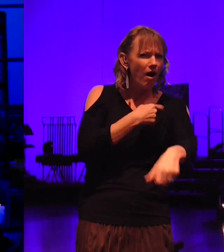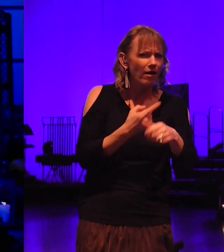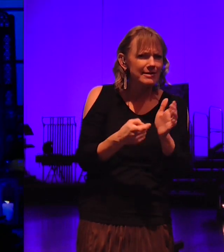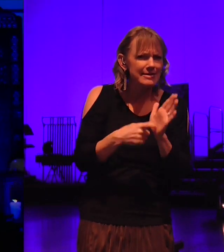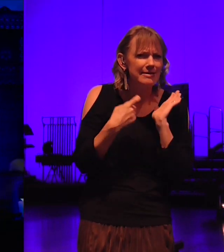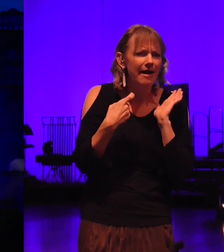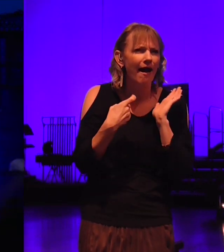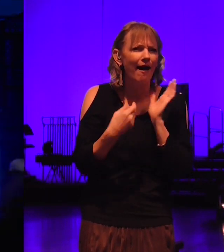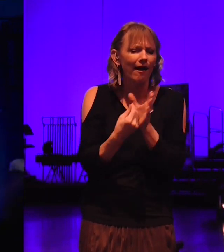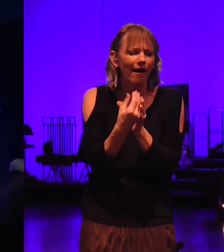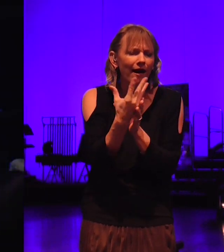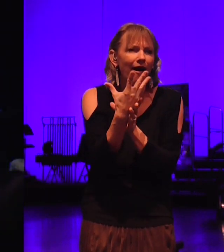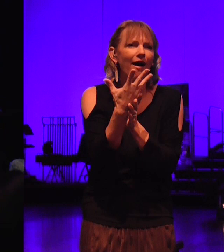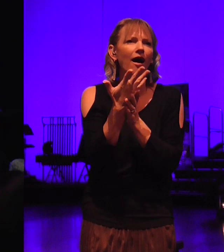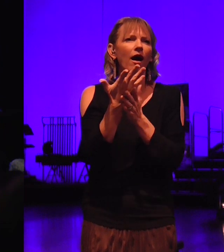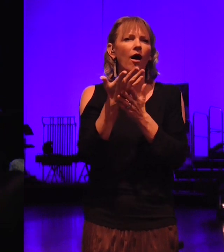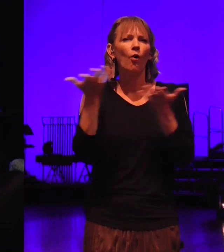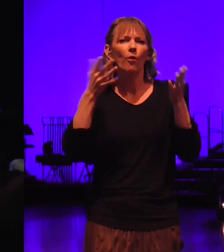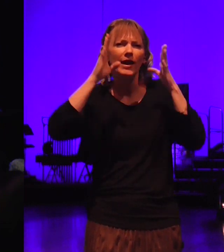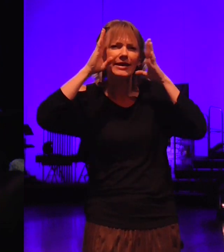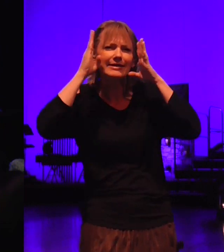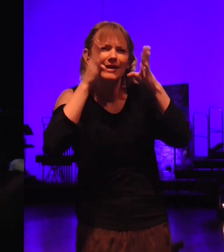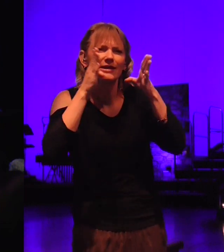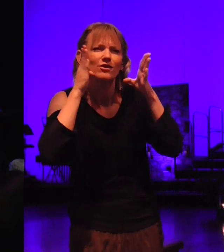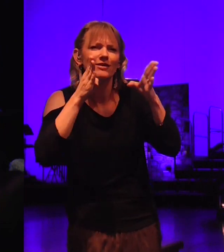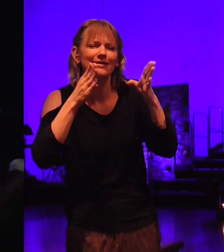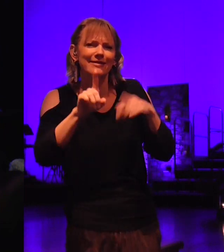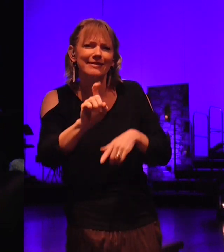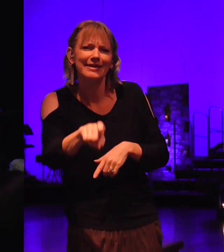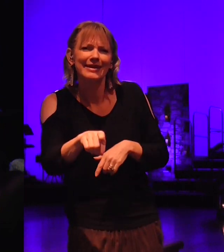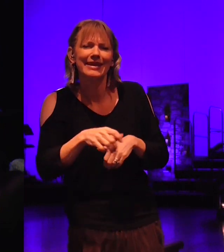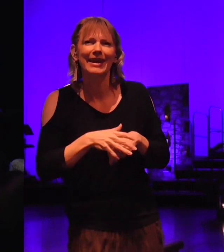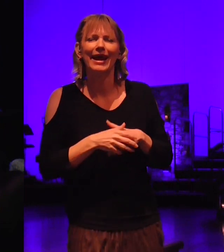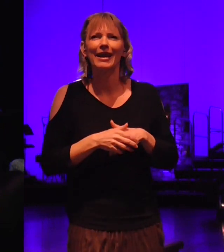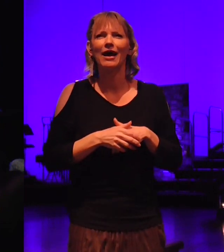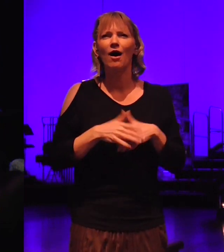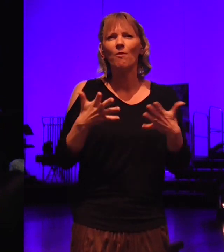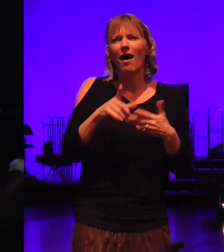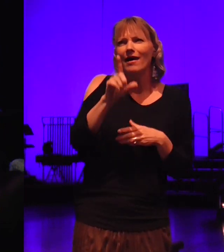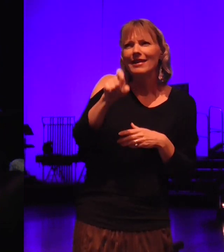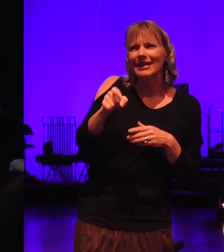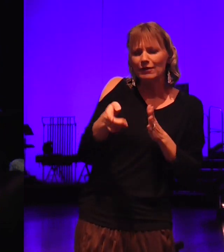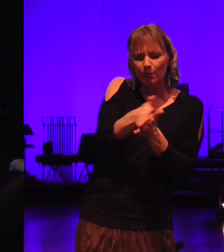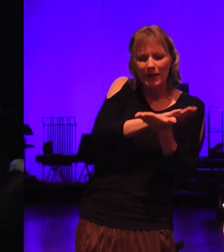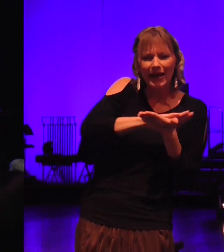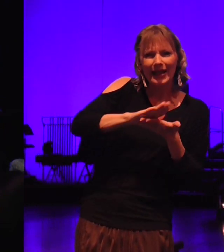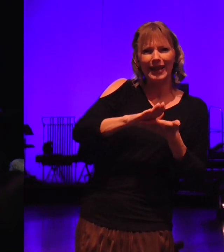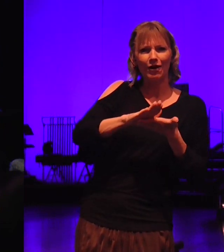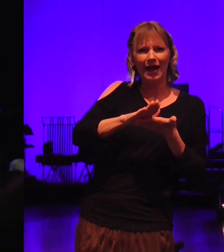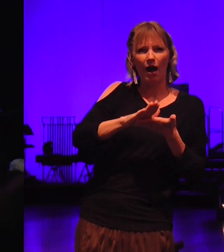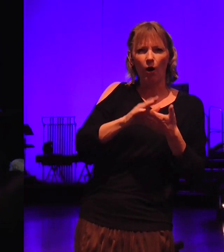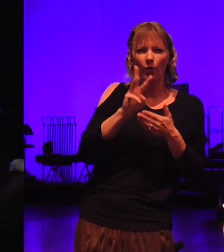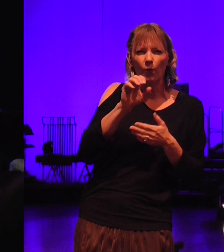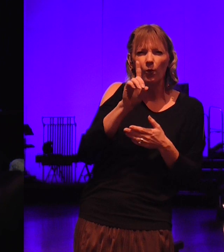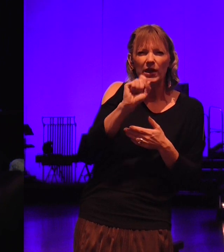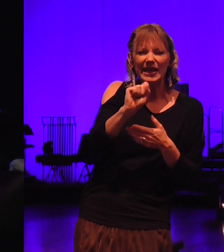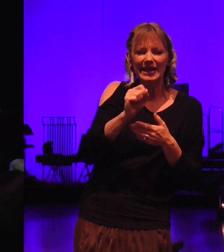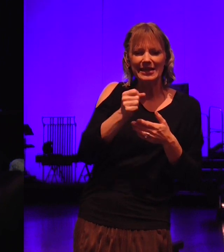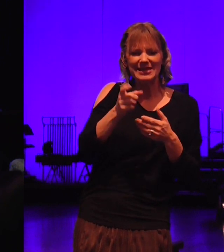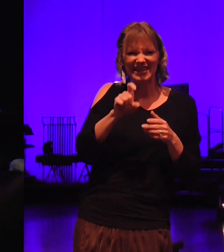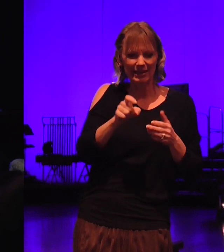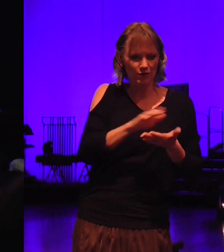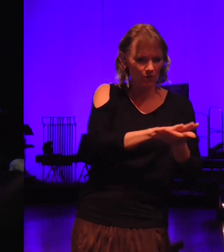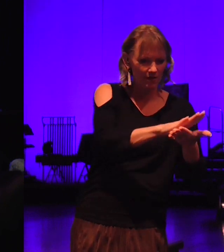What is the kind of attention that it needs? What needs to be cleared out, the weeds, to create space for this to